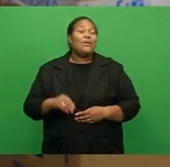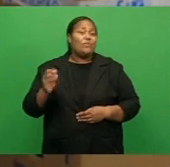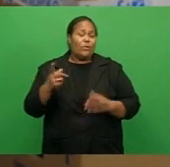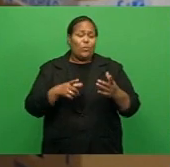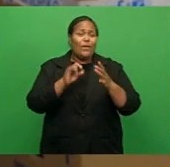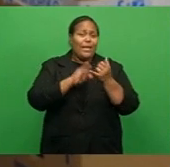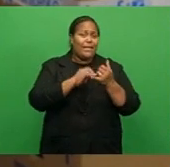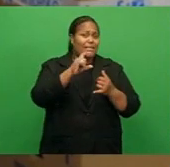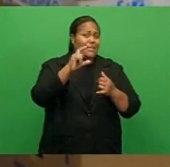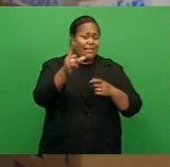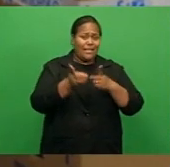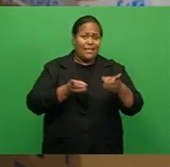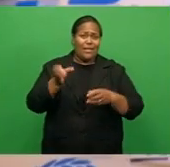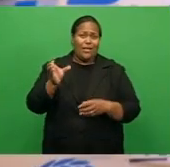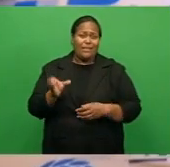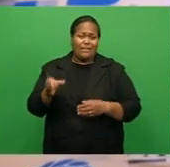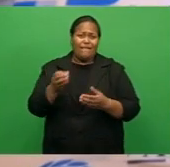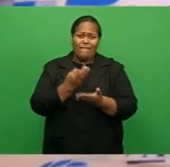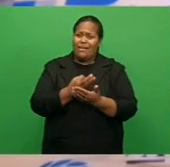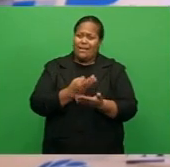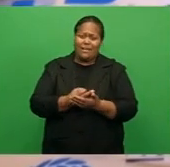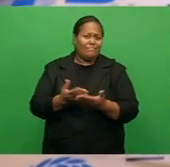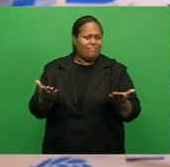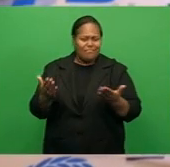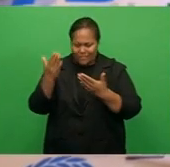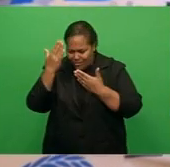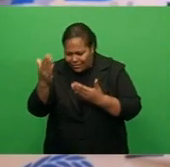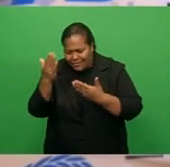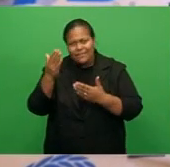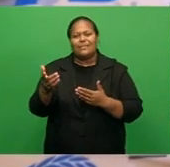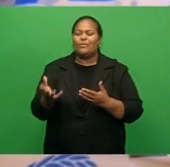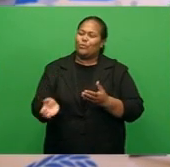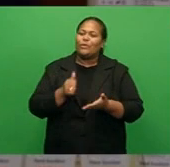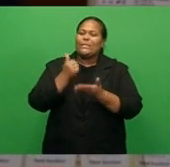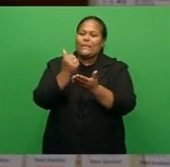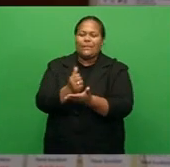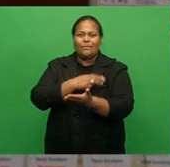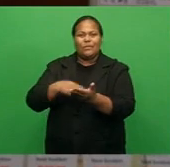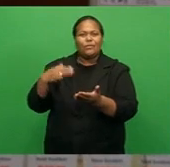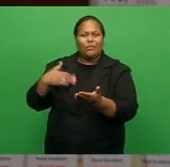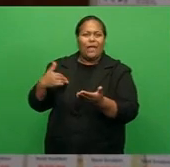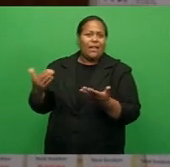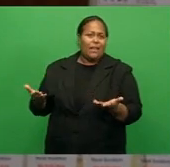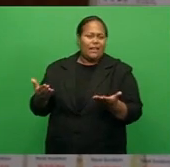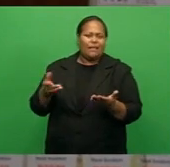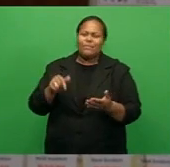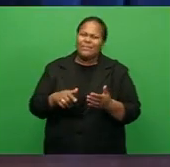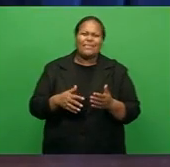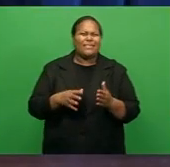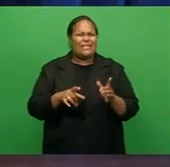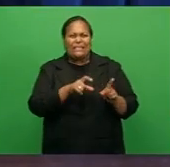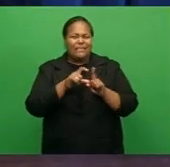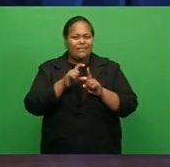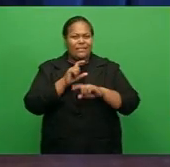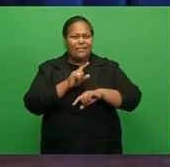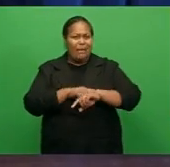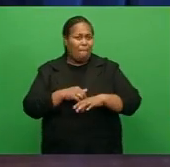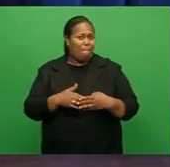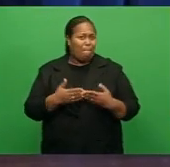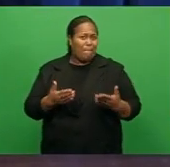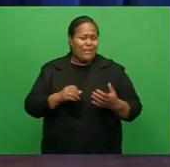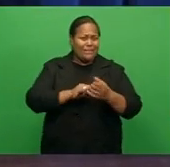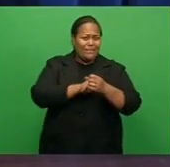find appropriate places to be able to stock and stockpile our COVID-19 resources, apart from the resources